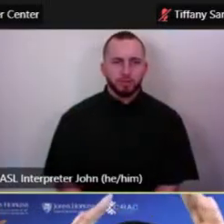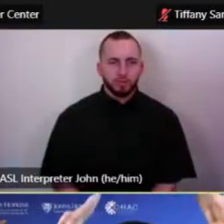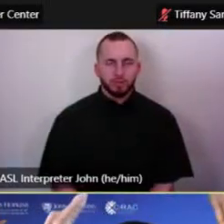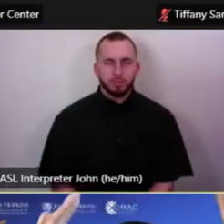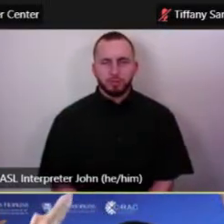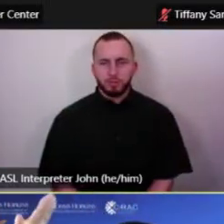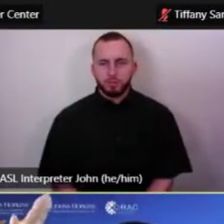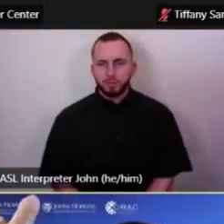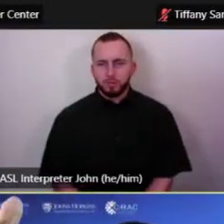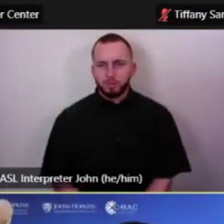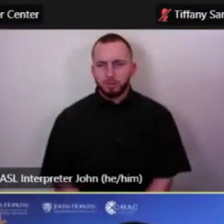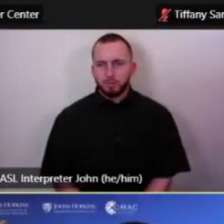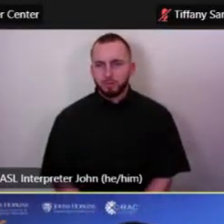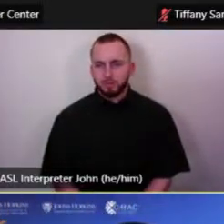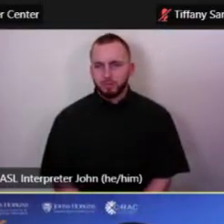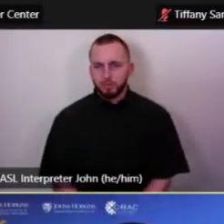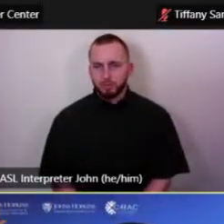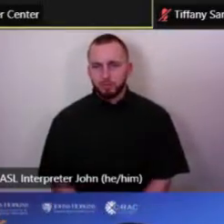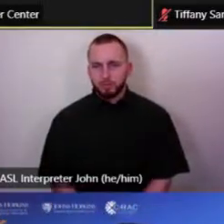We got one more time.